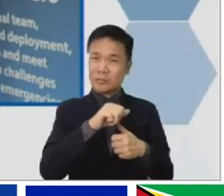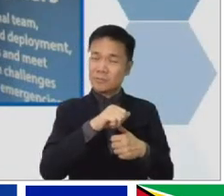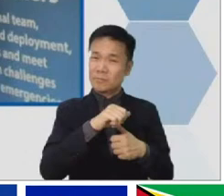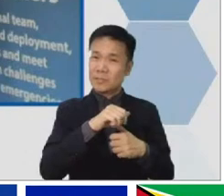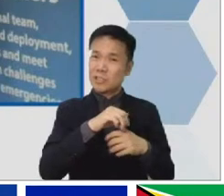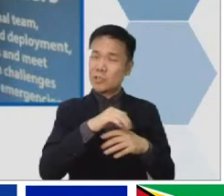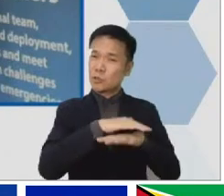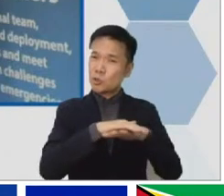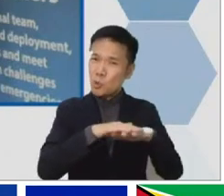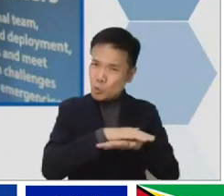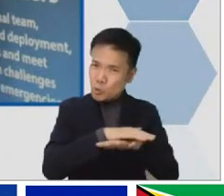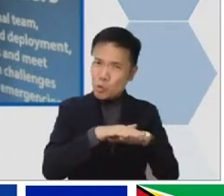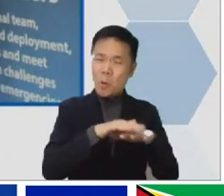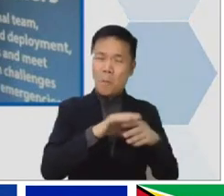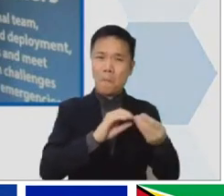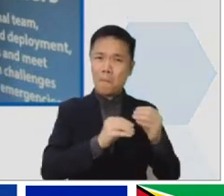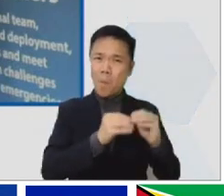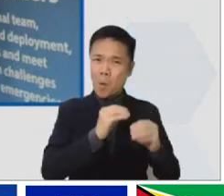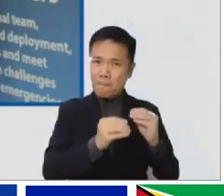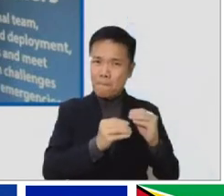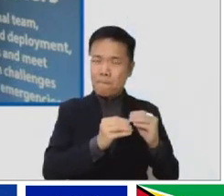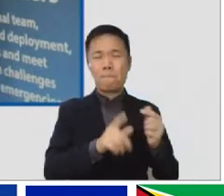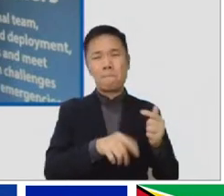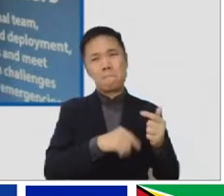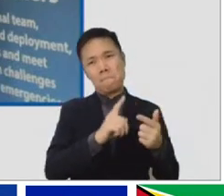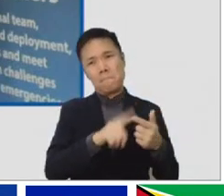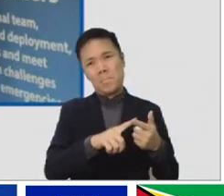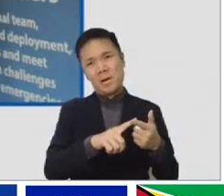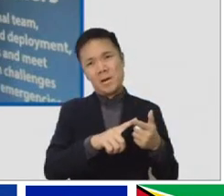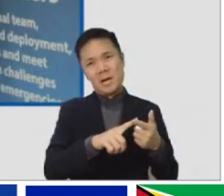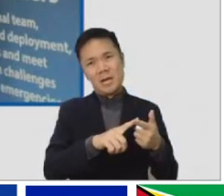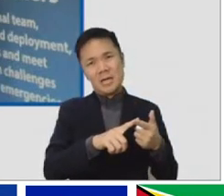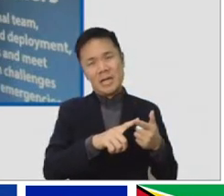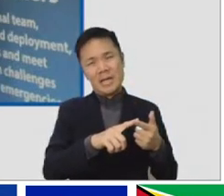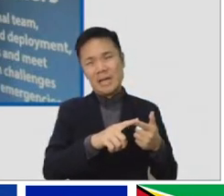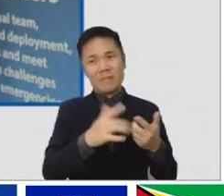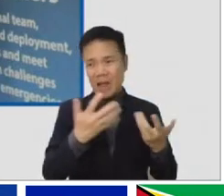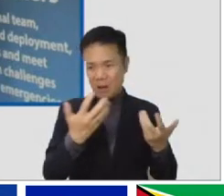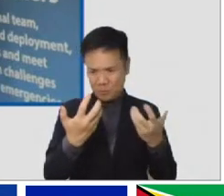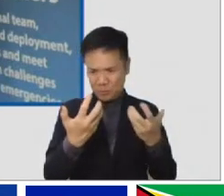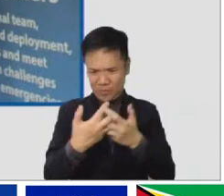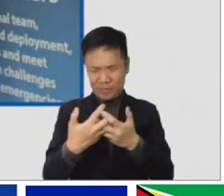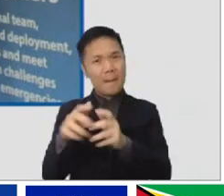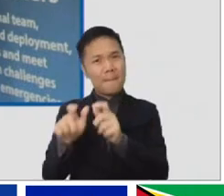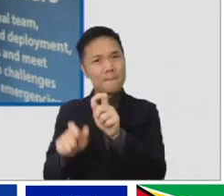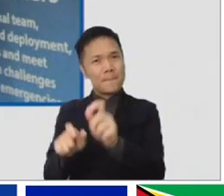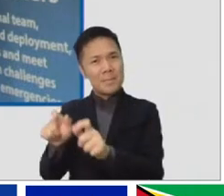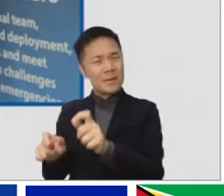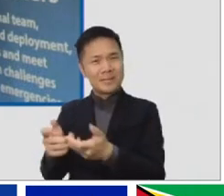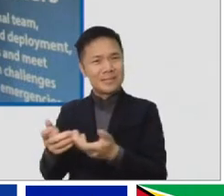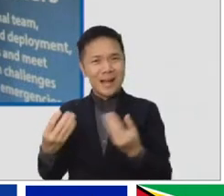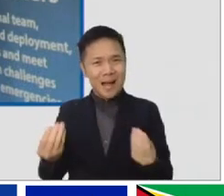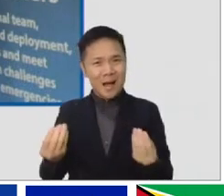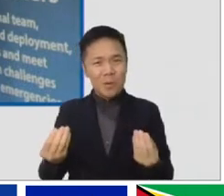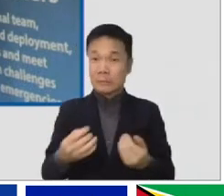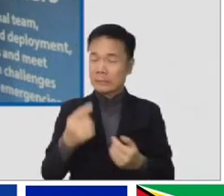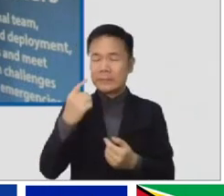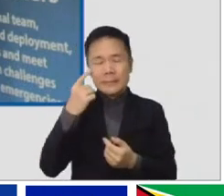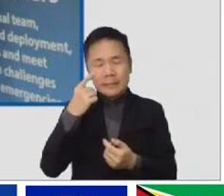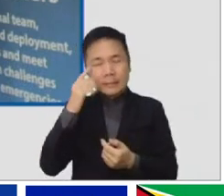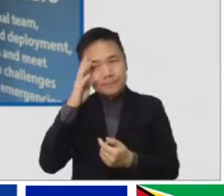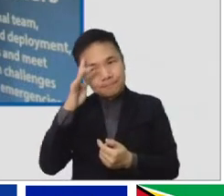programs for the sake of our population at large. We knew and we still know that any